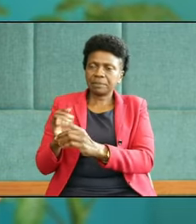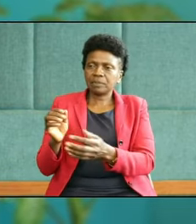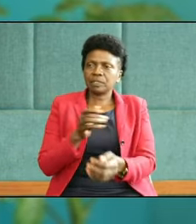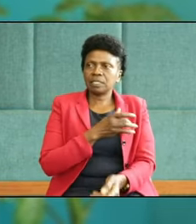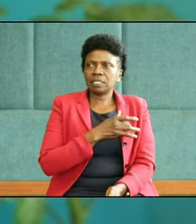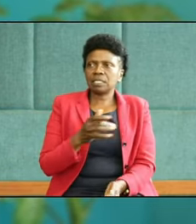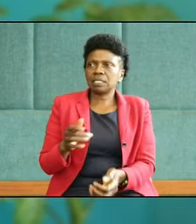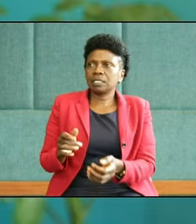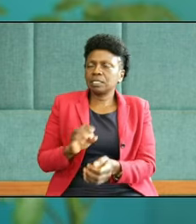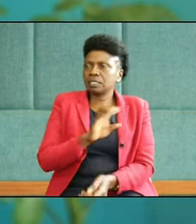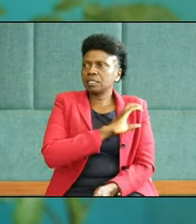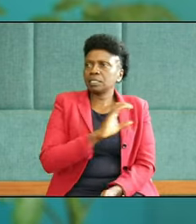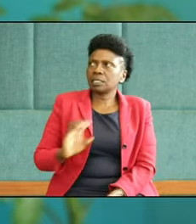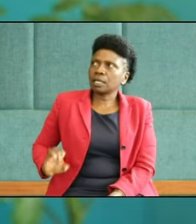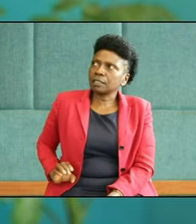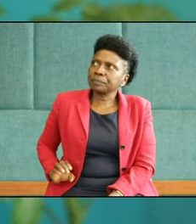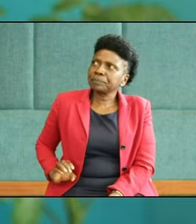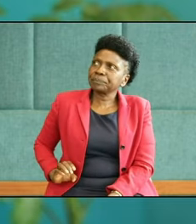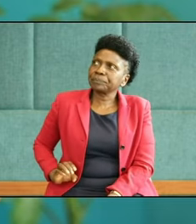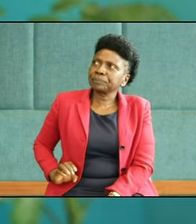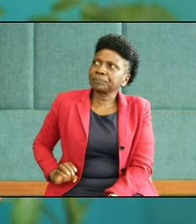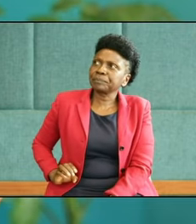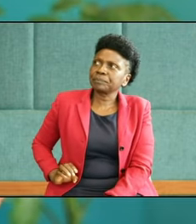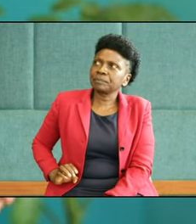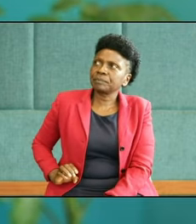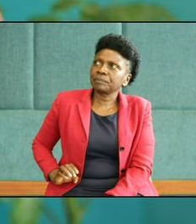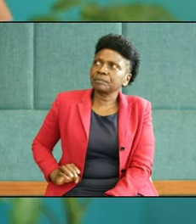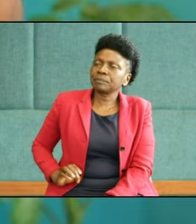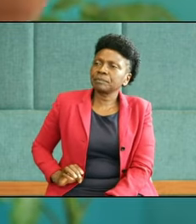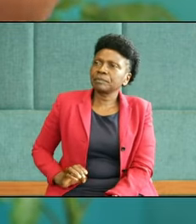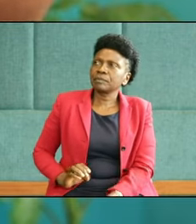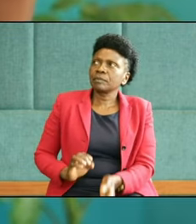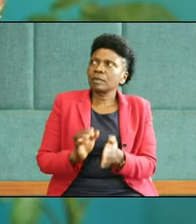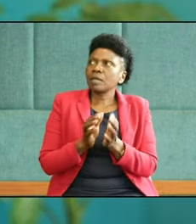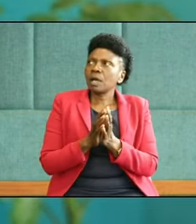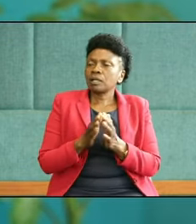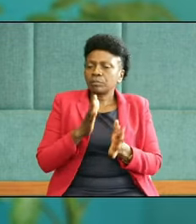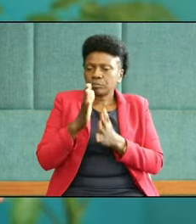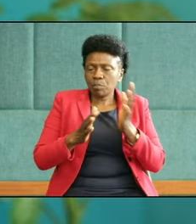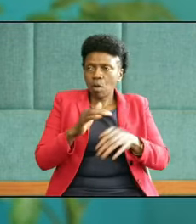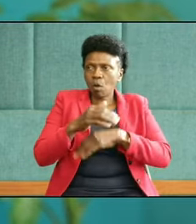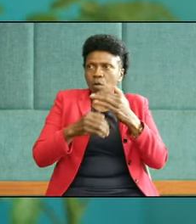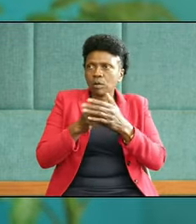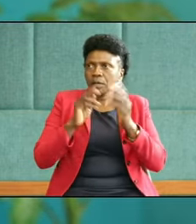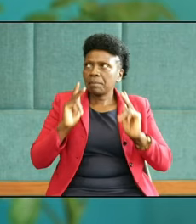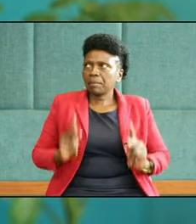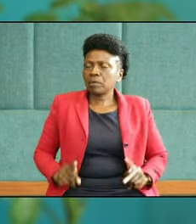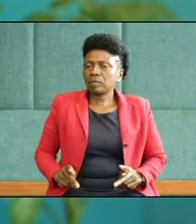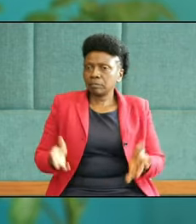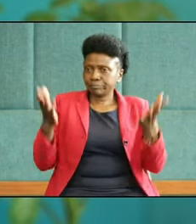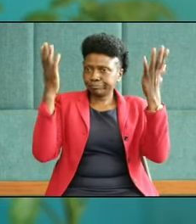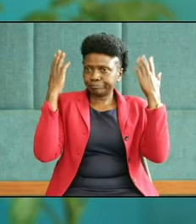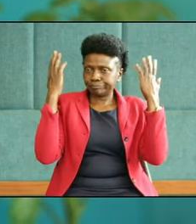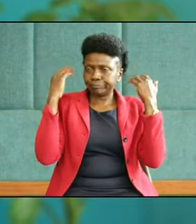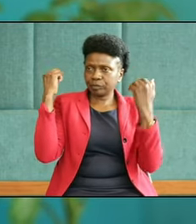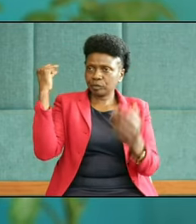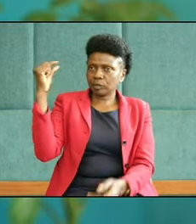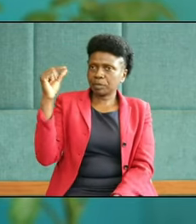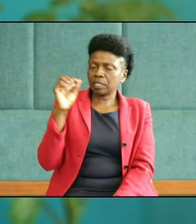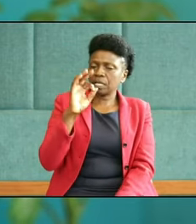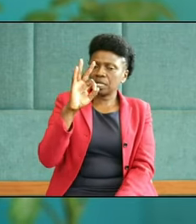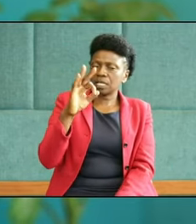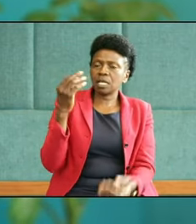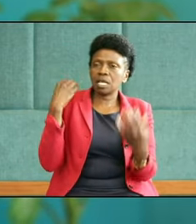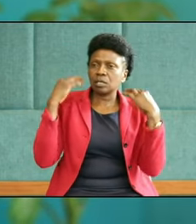who live as his loving witnesses and proclaim to all people the everlasting gospel of the three angels'